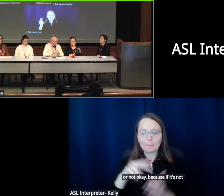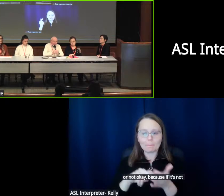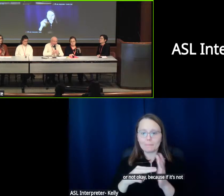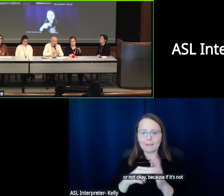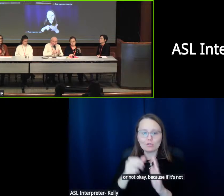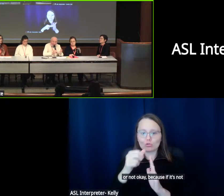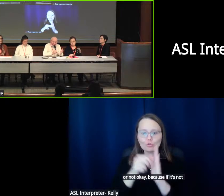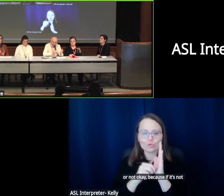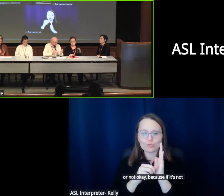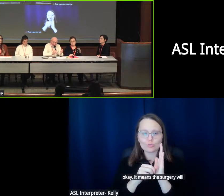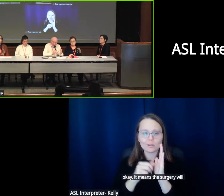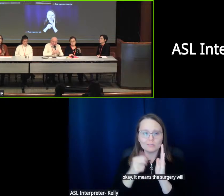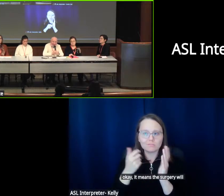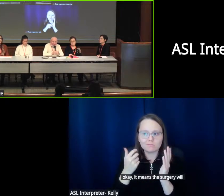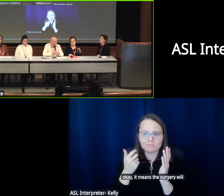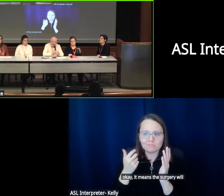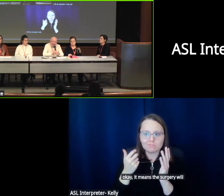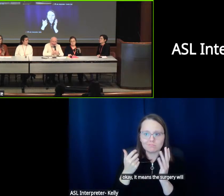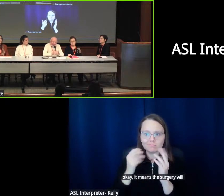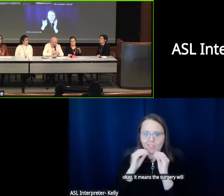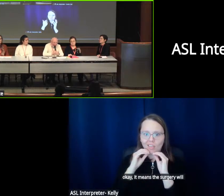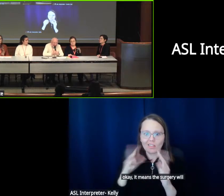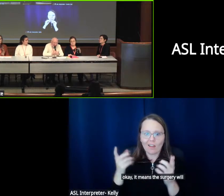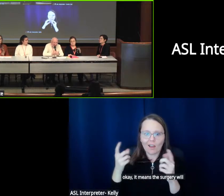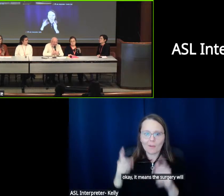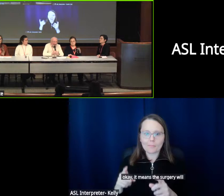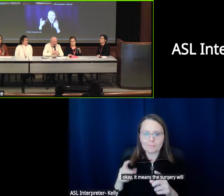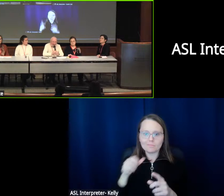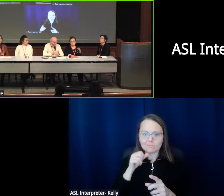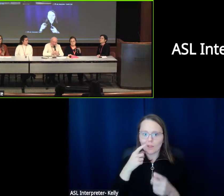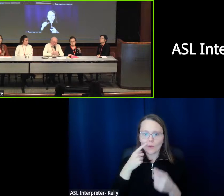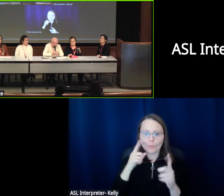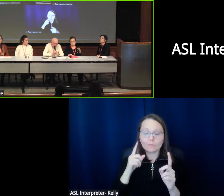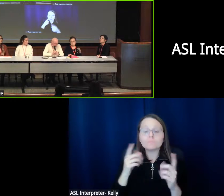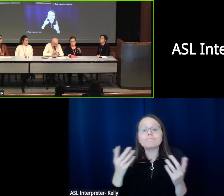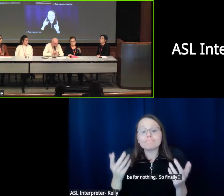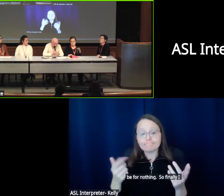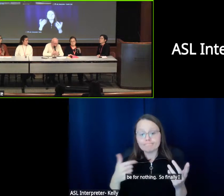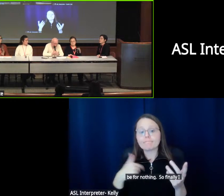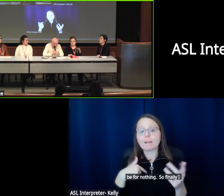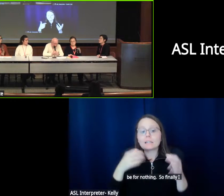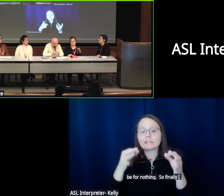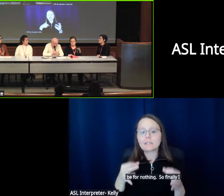will be for nothing. So finally, I decided to go through.